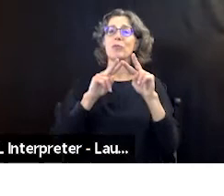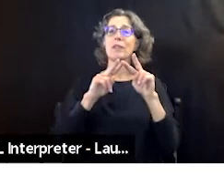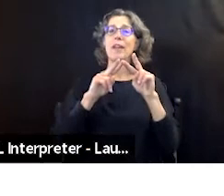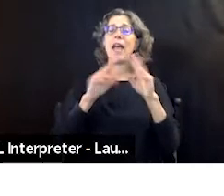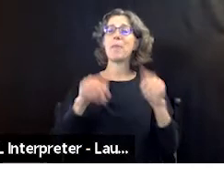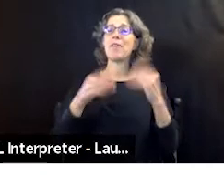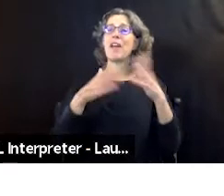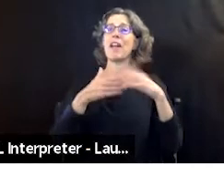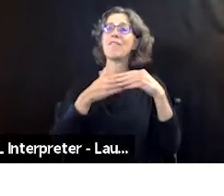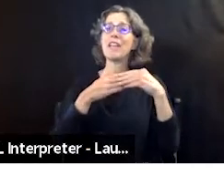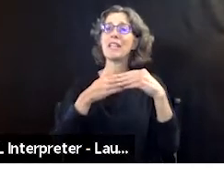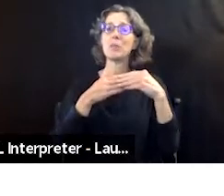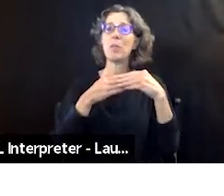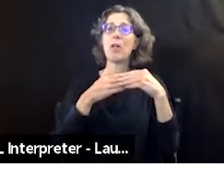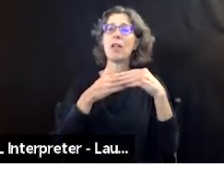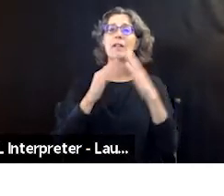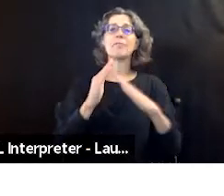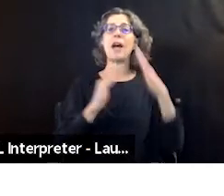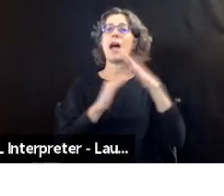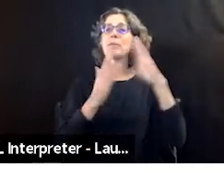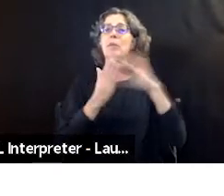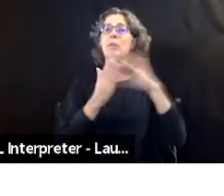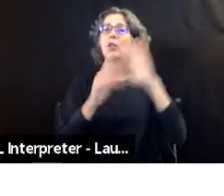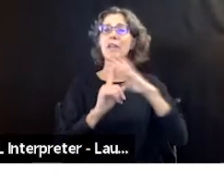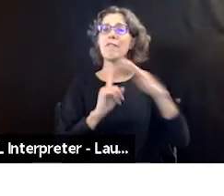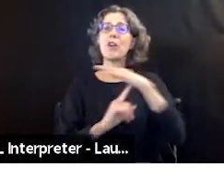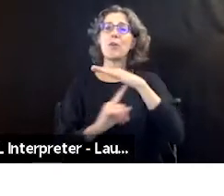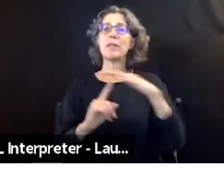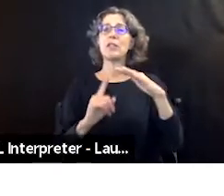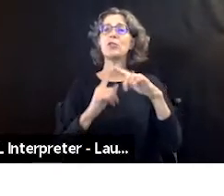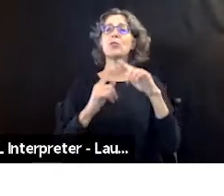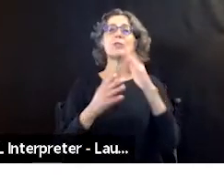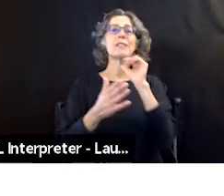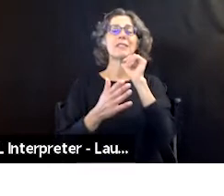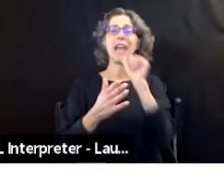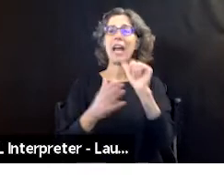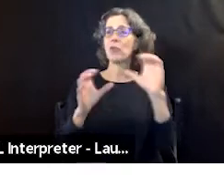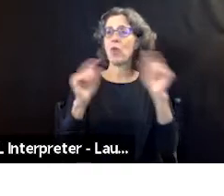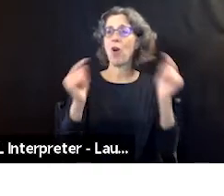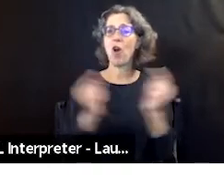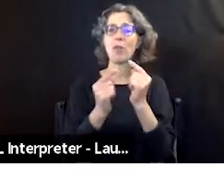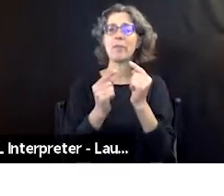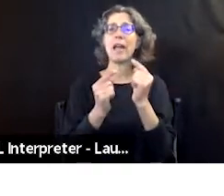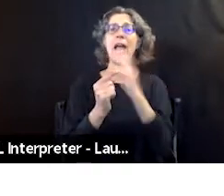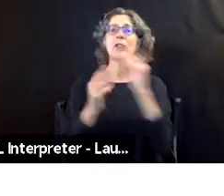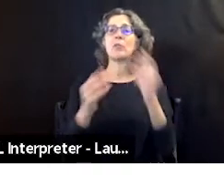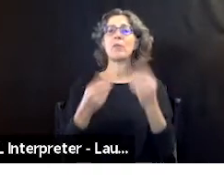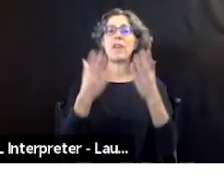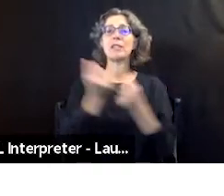environment, intentionally undoing past harms and providing the right support for college success.